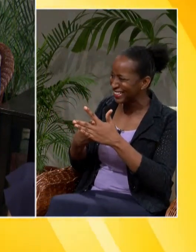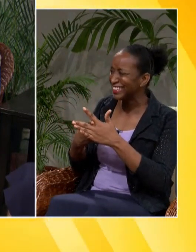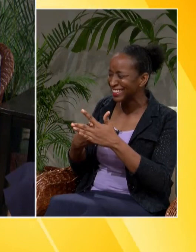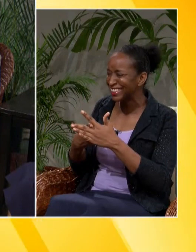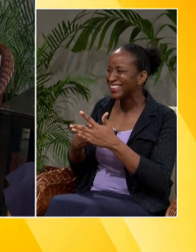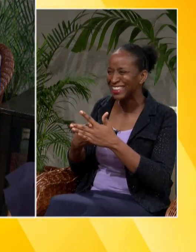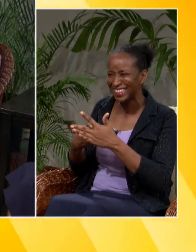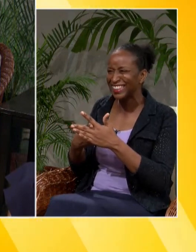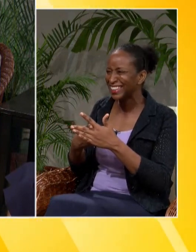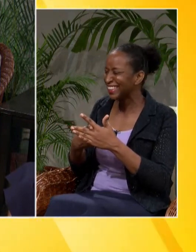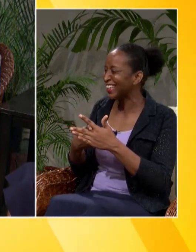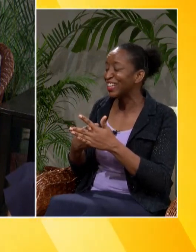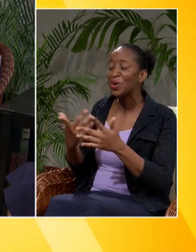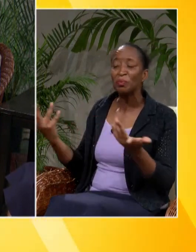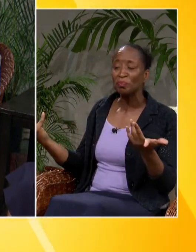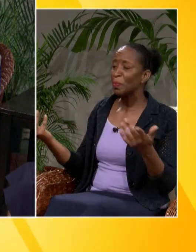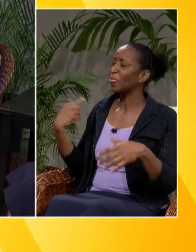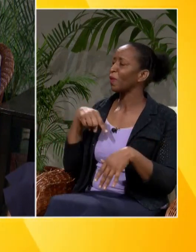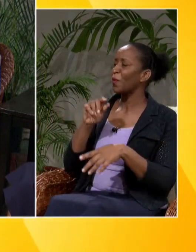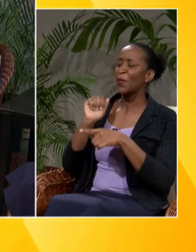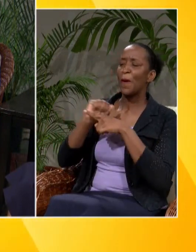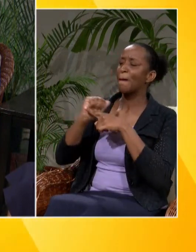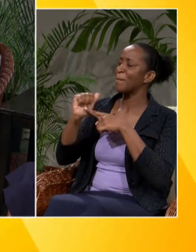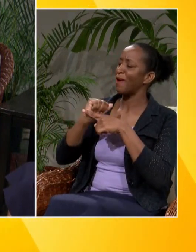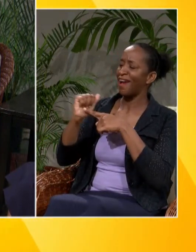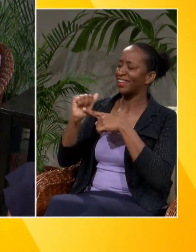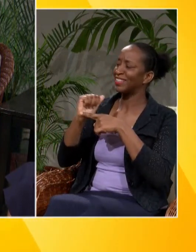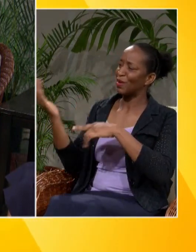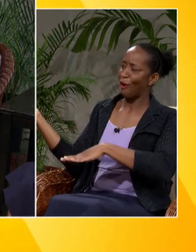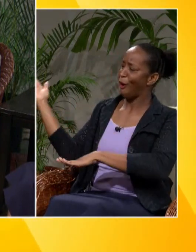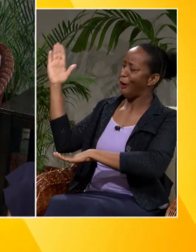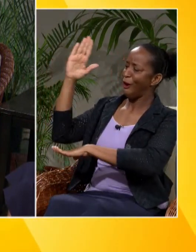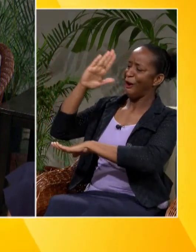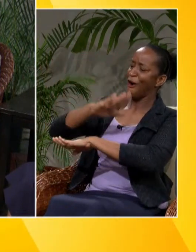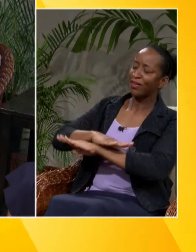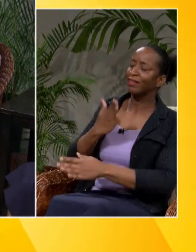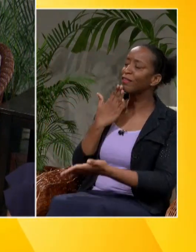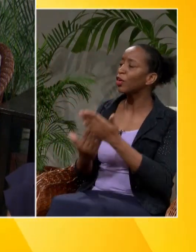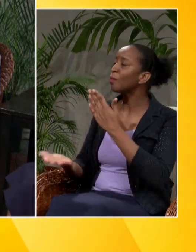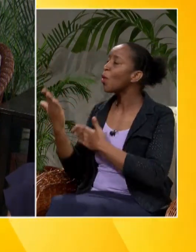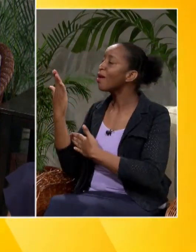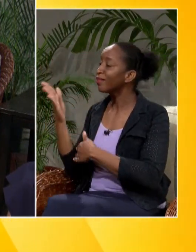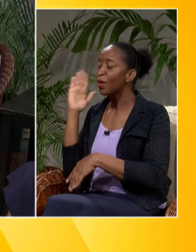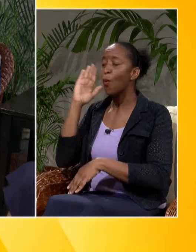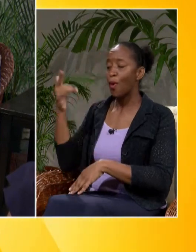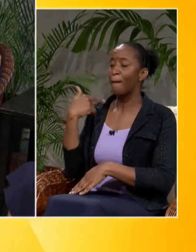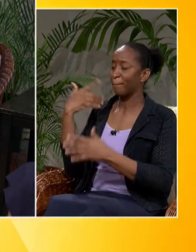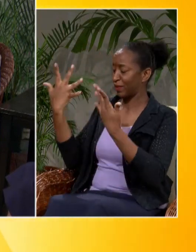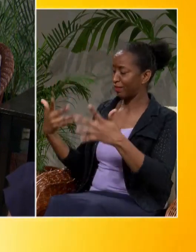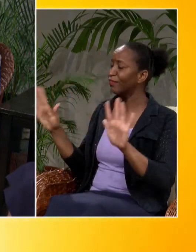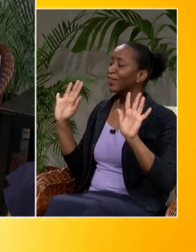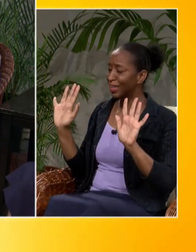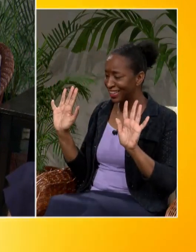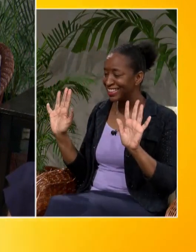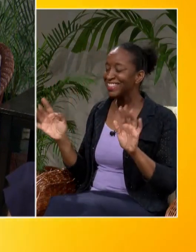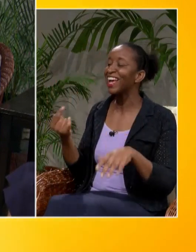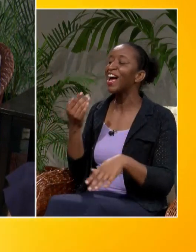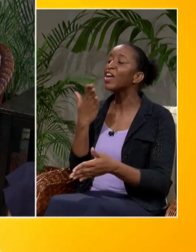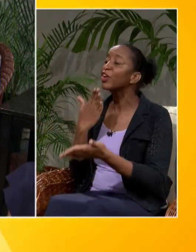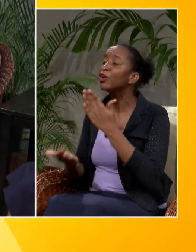That's all she's giving us, people. So we're practicing that all day. I'm telling people, good morning. All